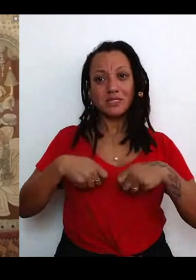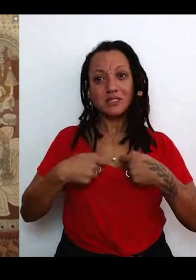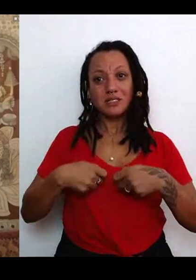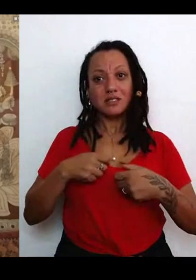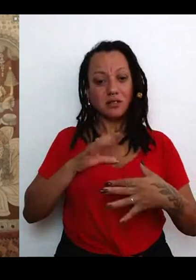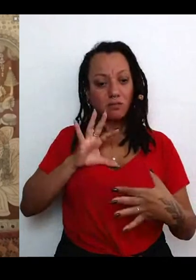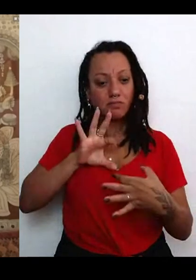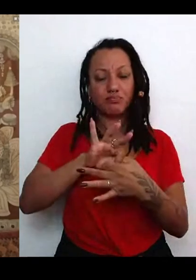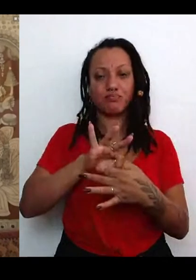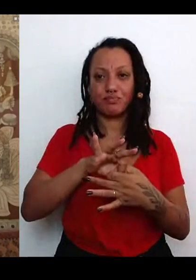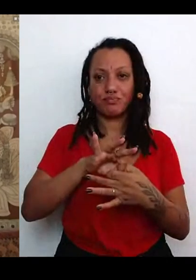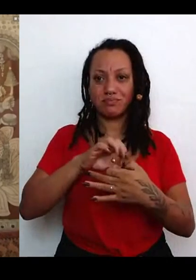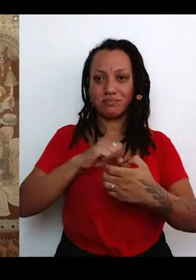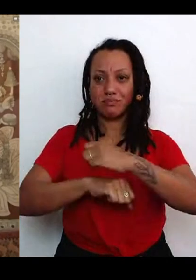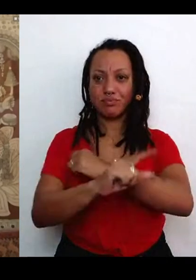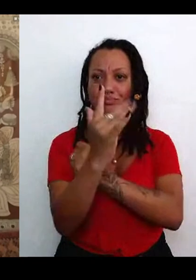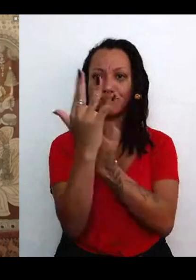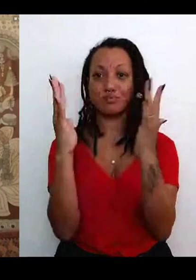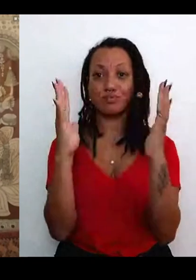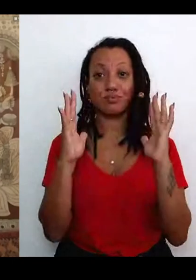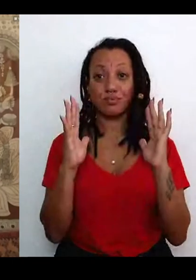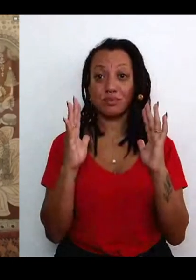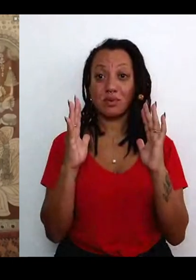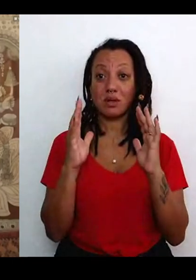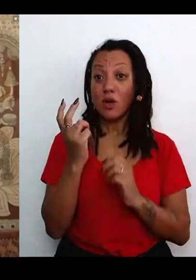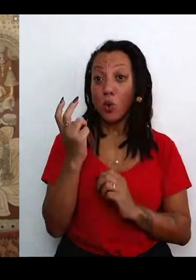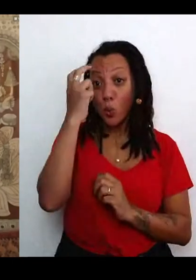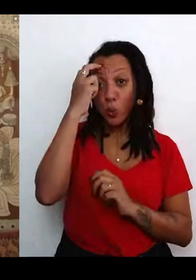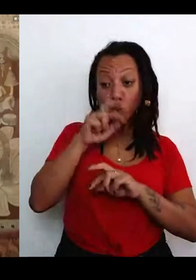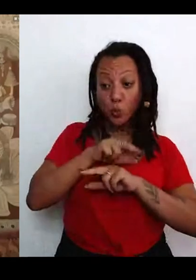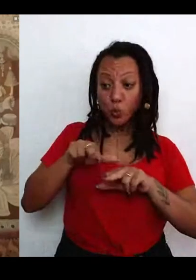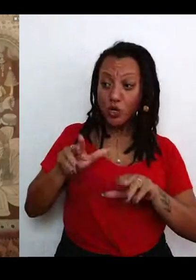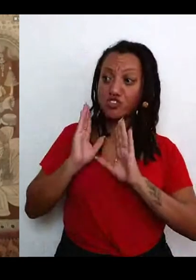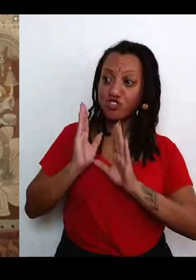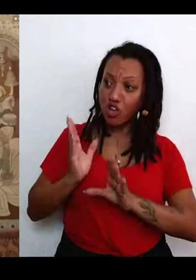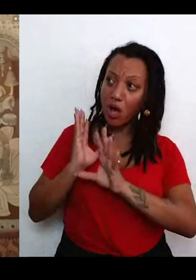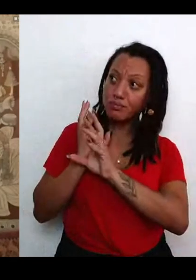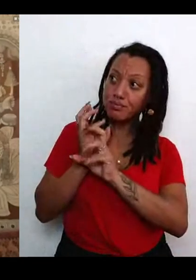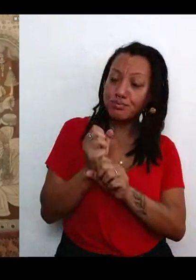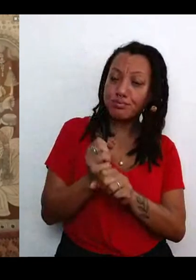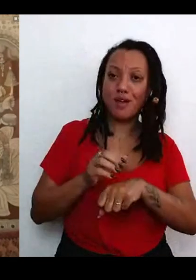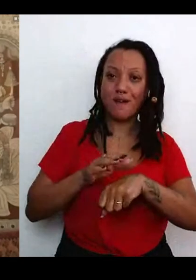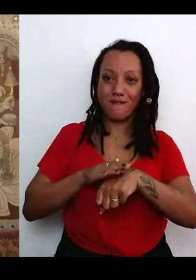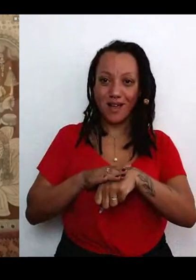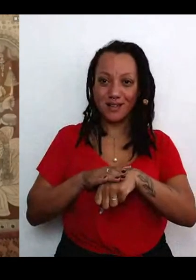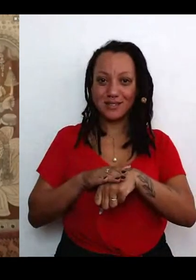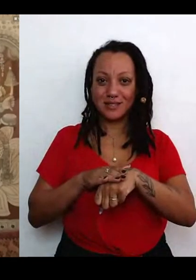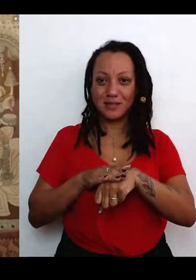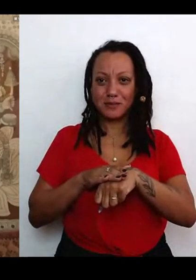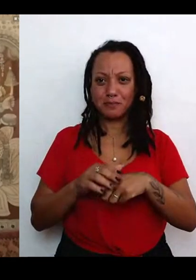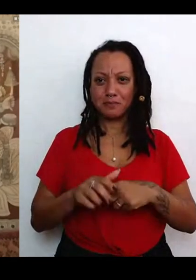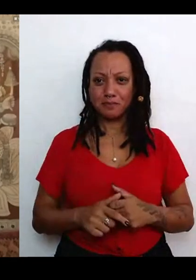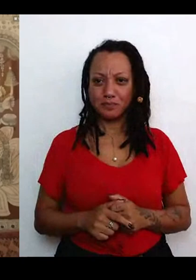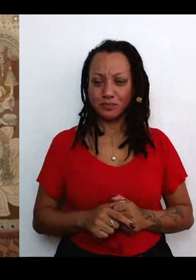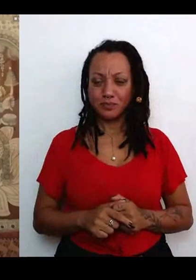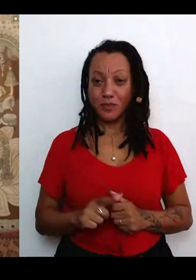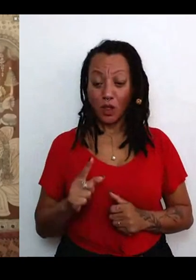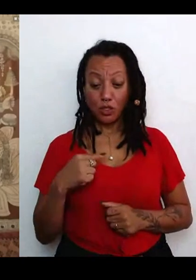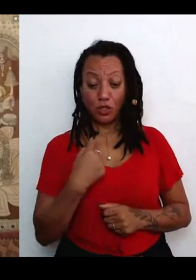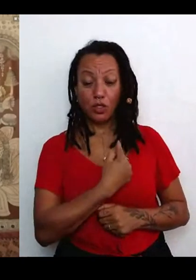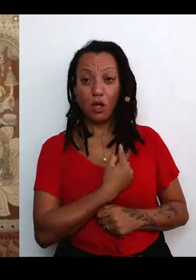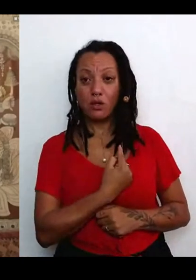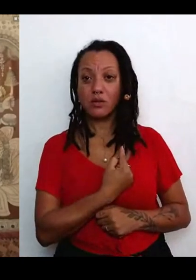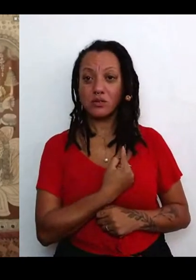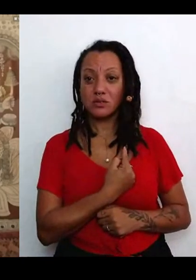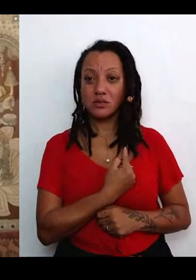we can see ourselves as driven by Owen Ship by oil eating oil drinking oil if you look